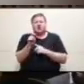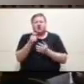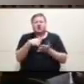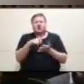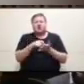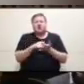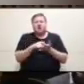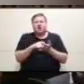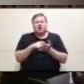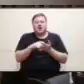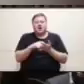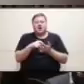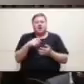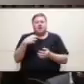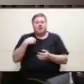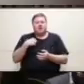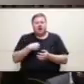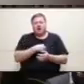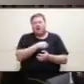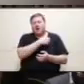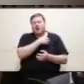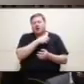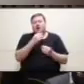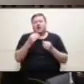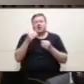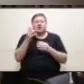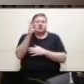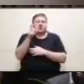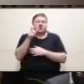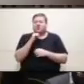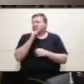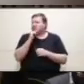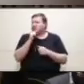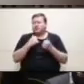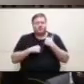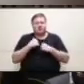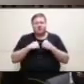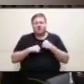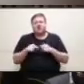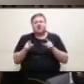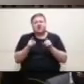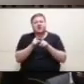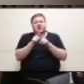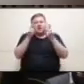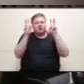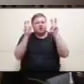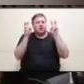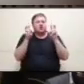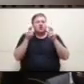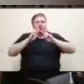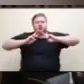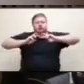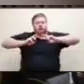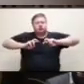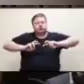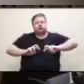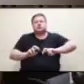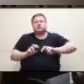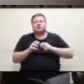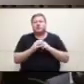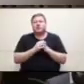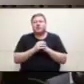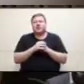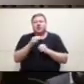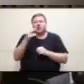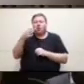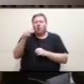and the speaker did not take any action. It's the same matter that is investigated by the